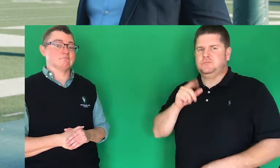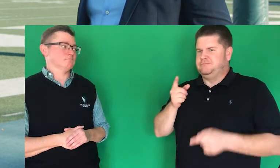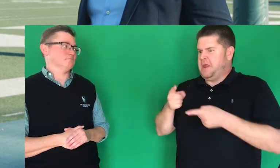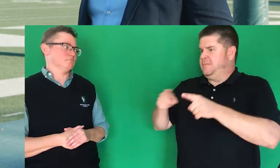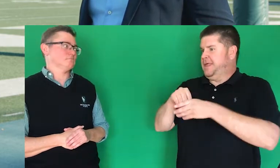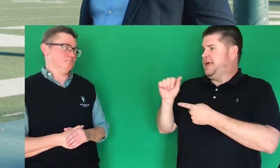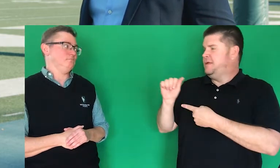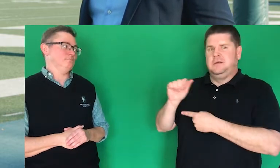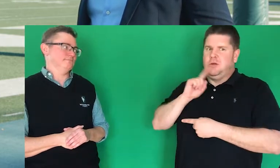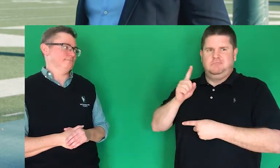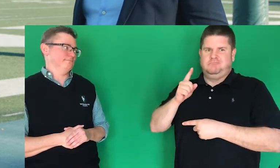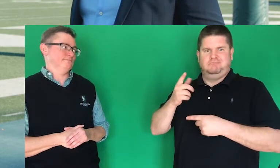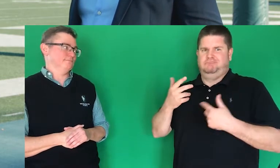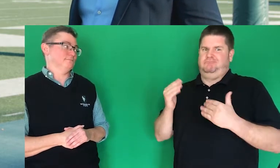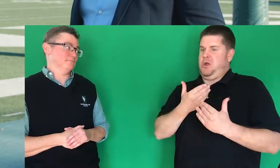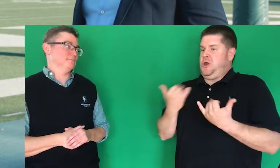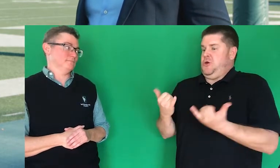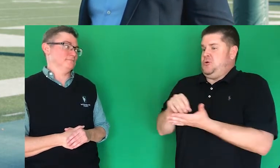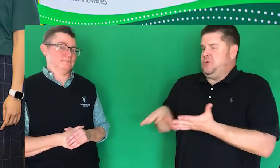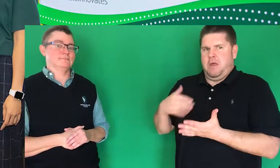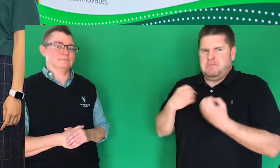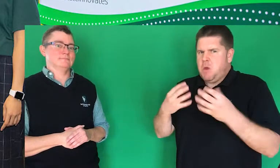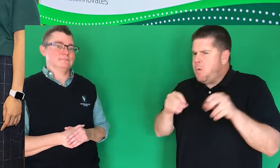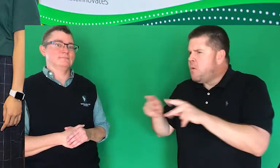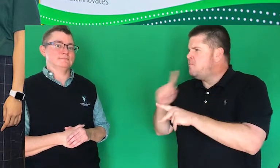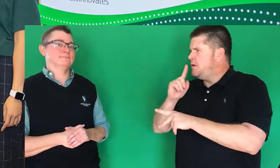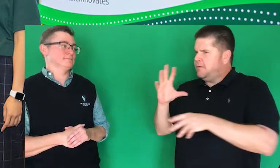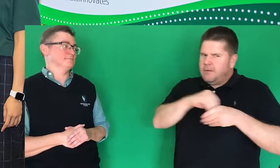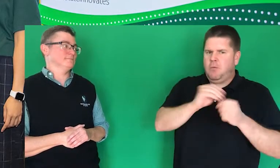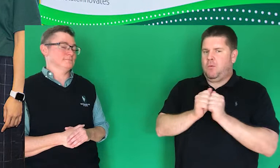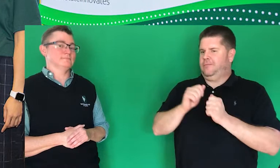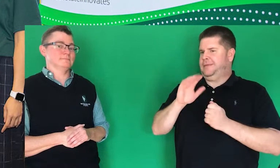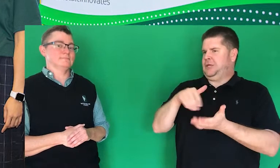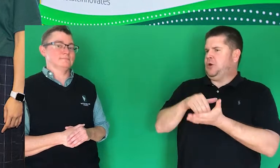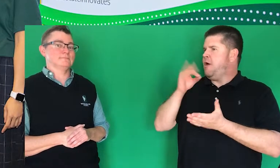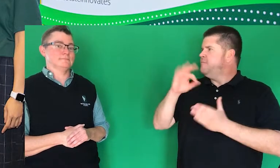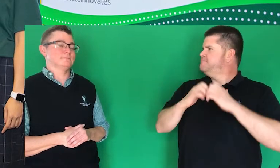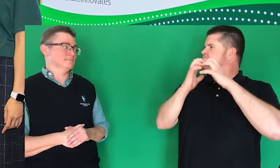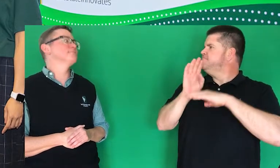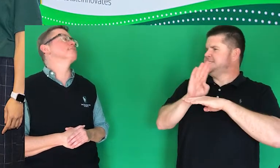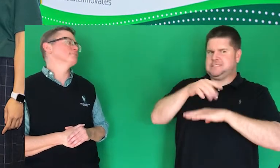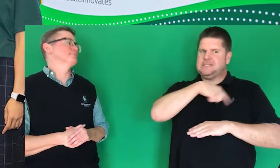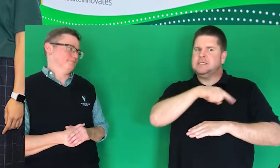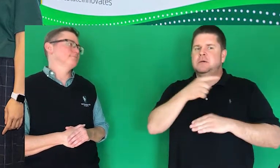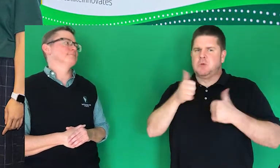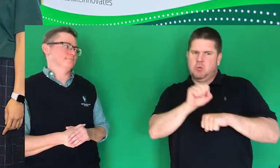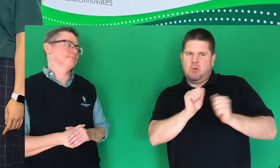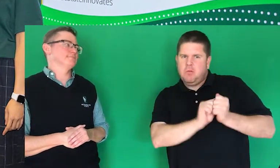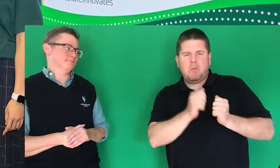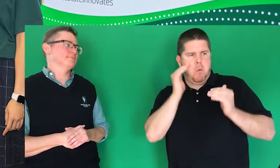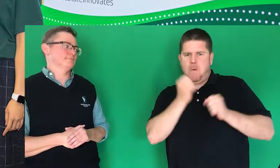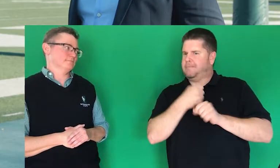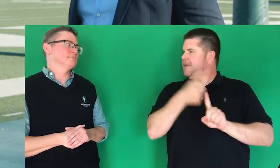Our current student athletes have opportunities to make those connections and engage, work with the Center of Entrepreneurship. We'll see them making